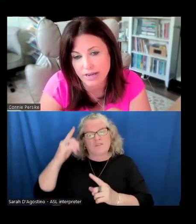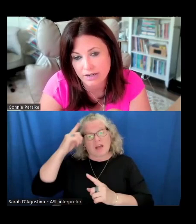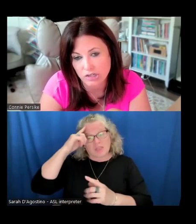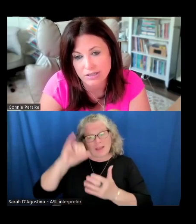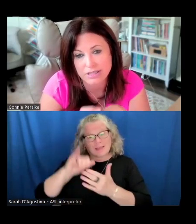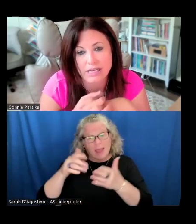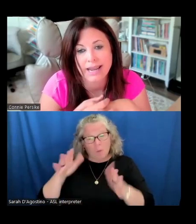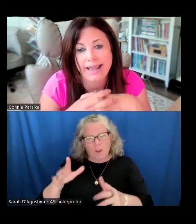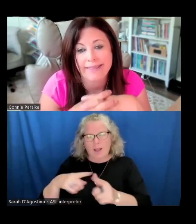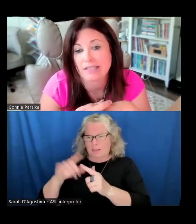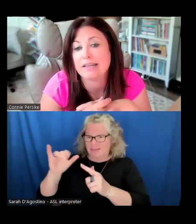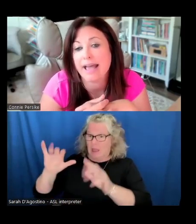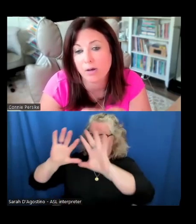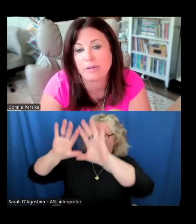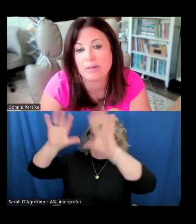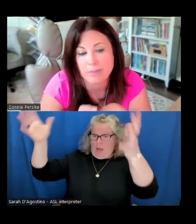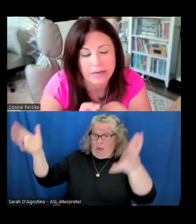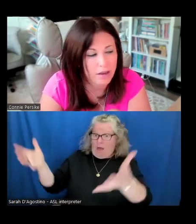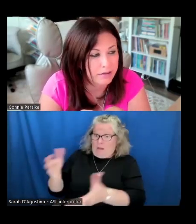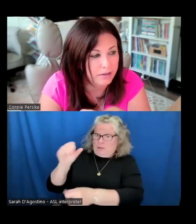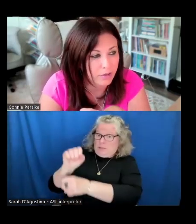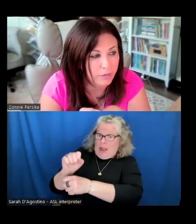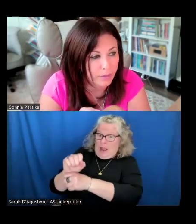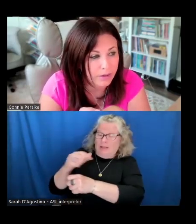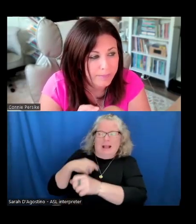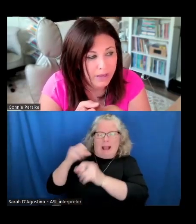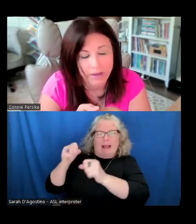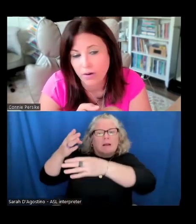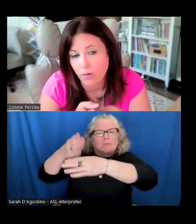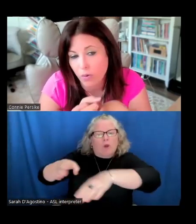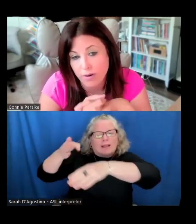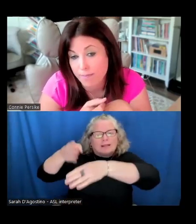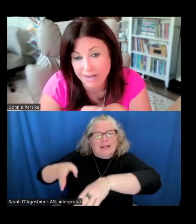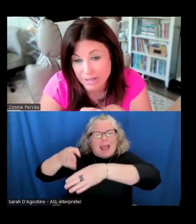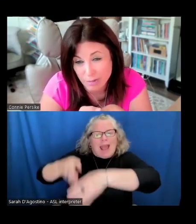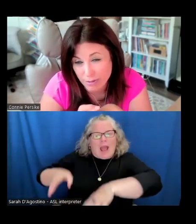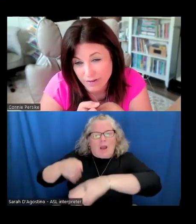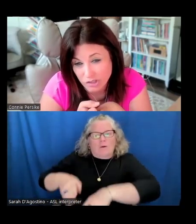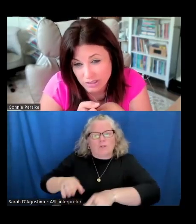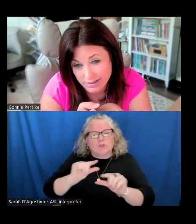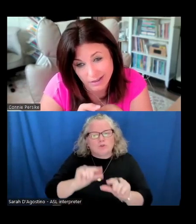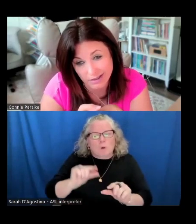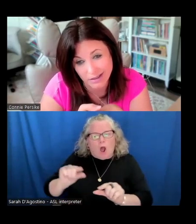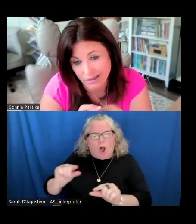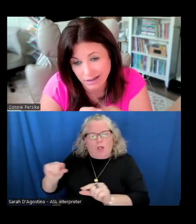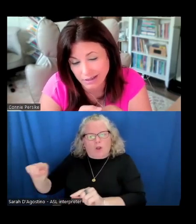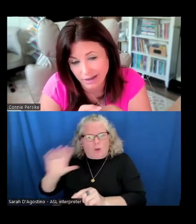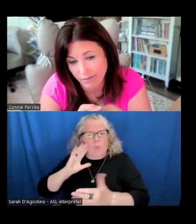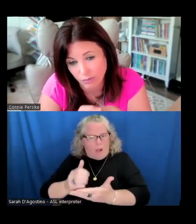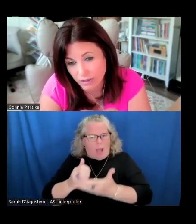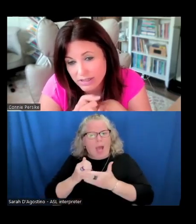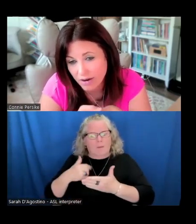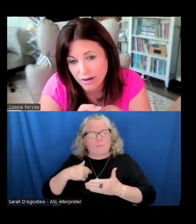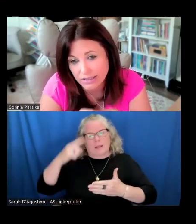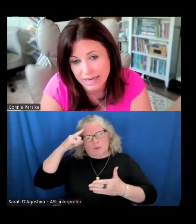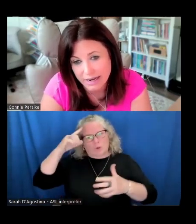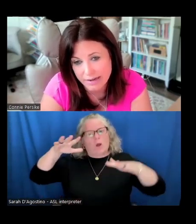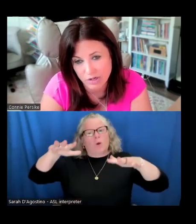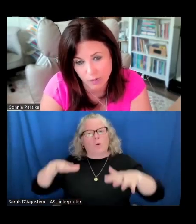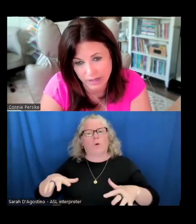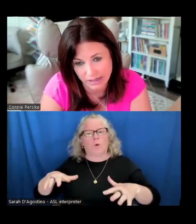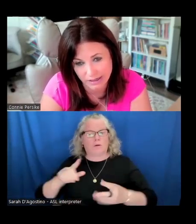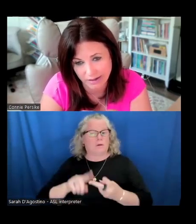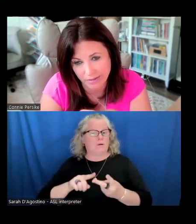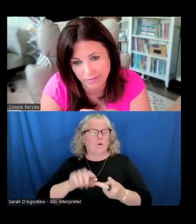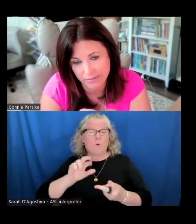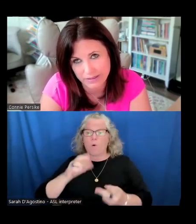smaller sections, and that's going to help me with my cognitive overwhelm. Or maybe they're perfectionistic and they have a really hard time